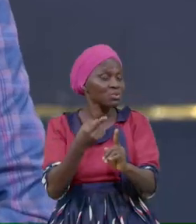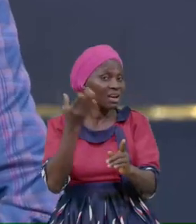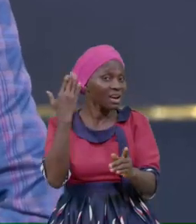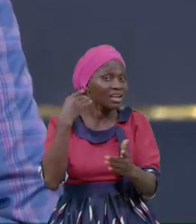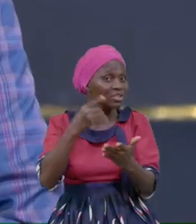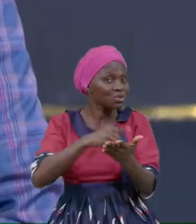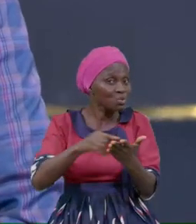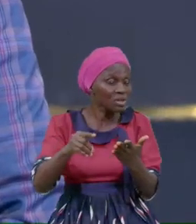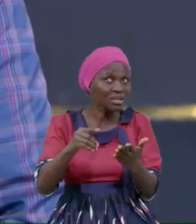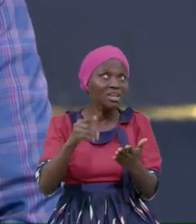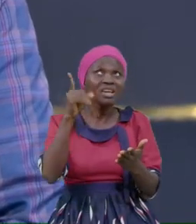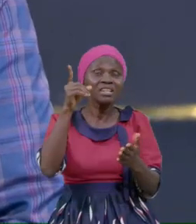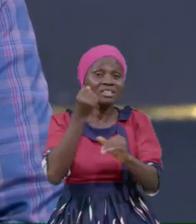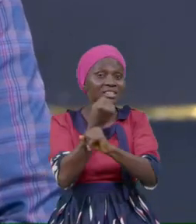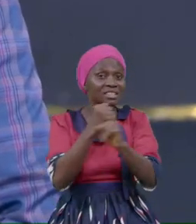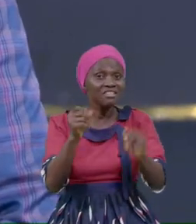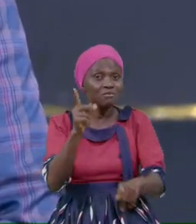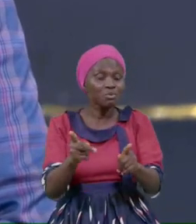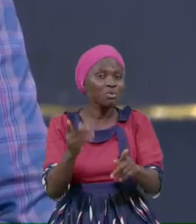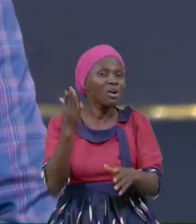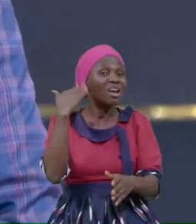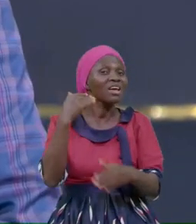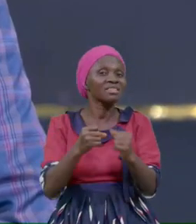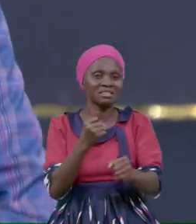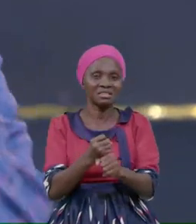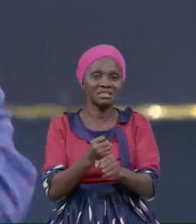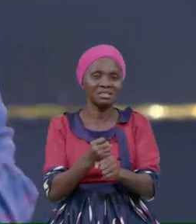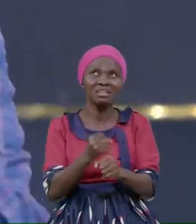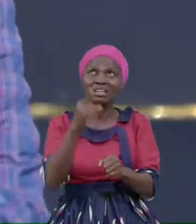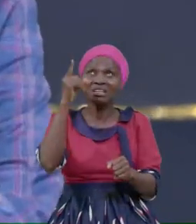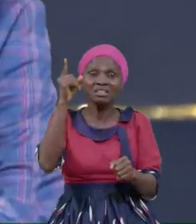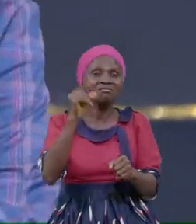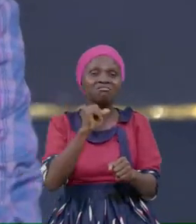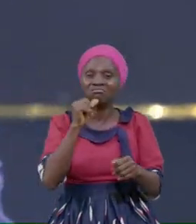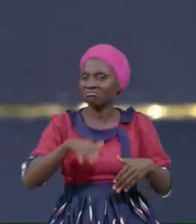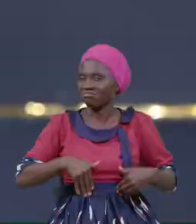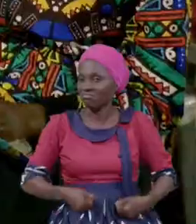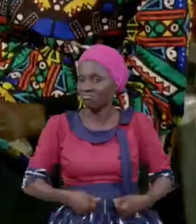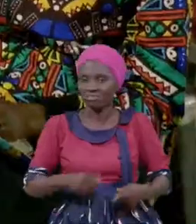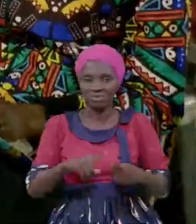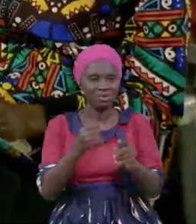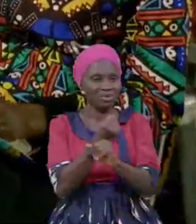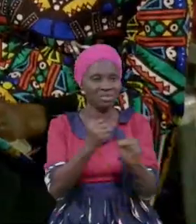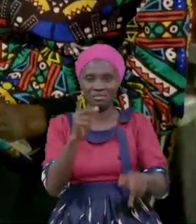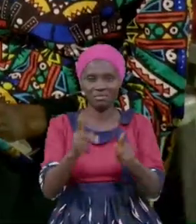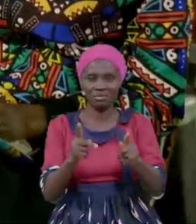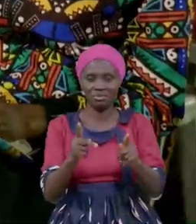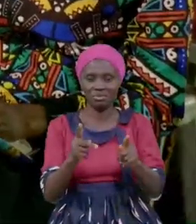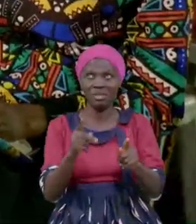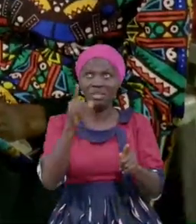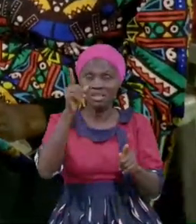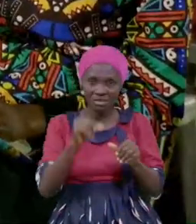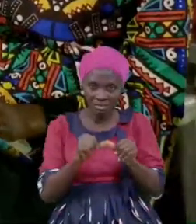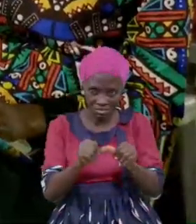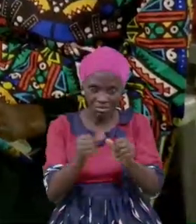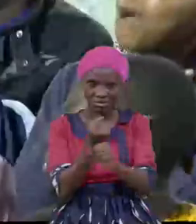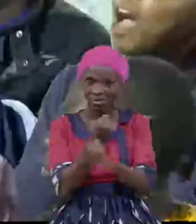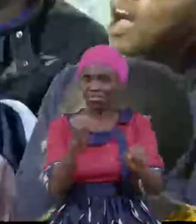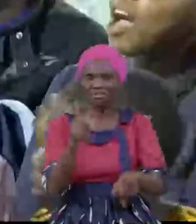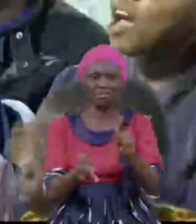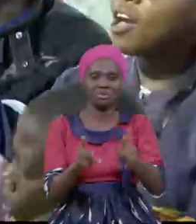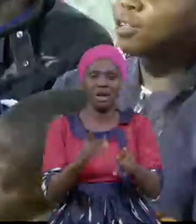take rest from saving people? No, he's still saving today. And you are the next one there.